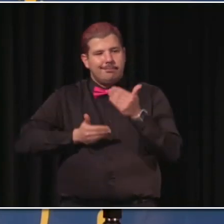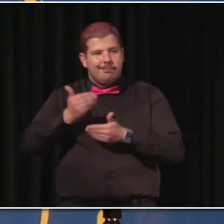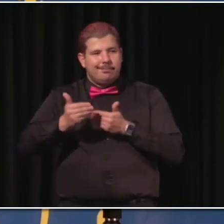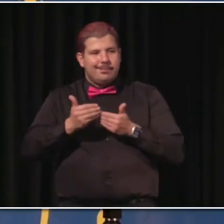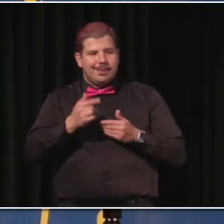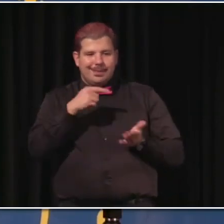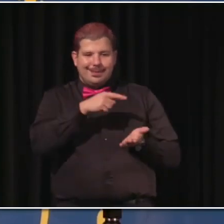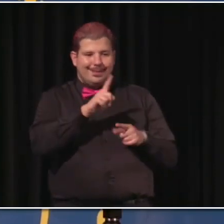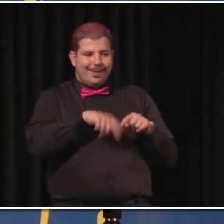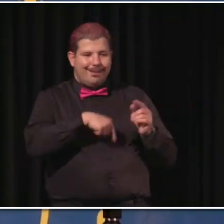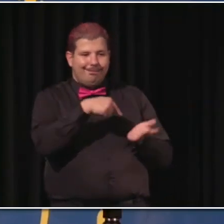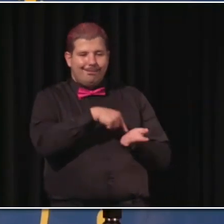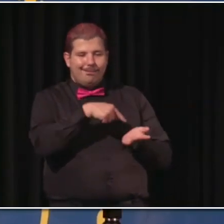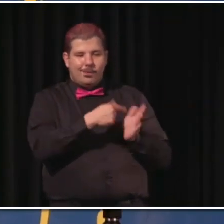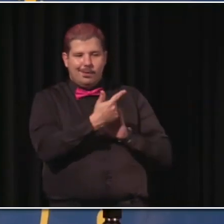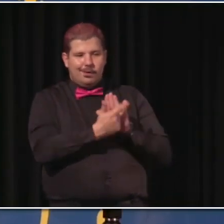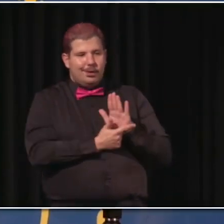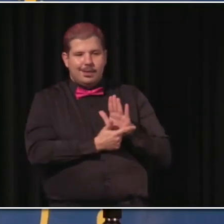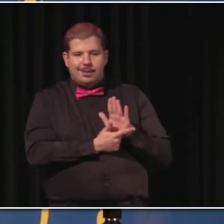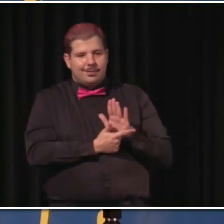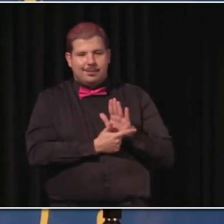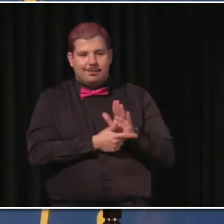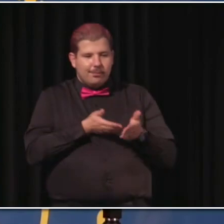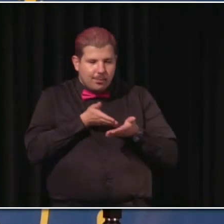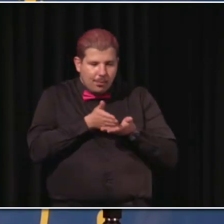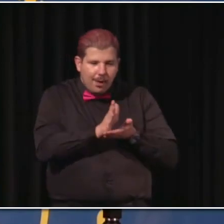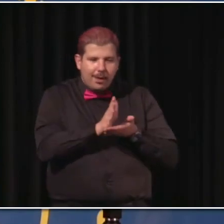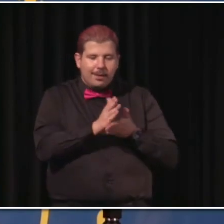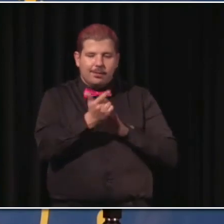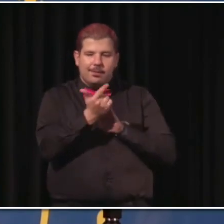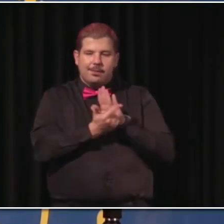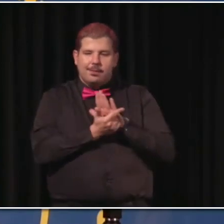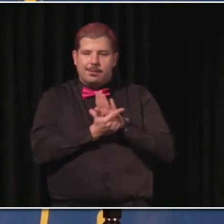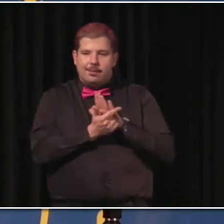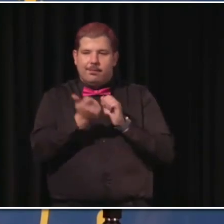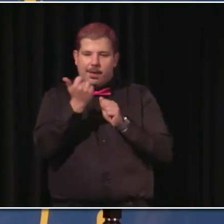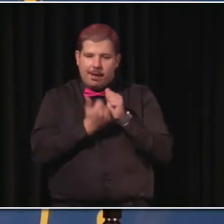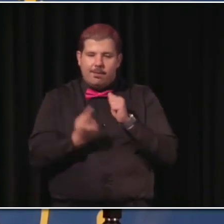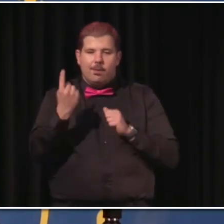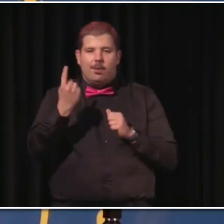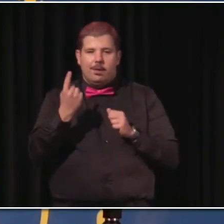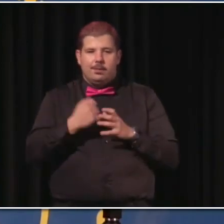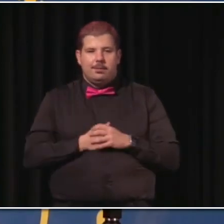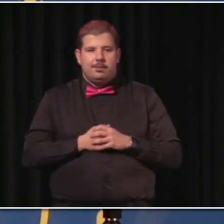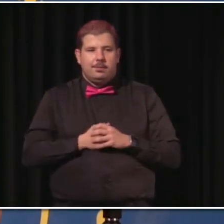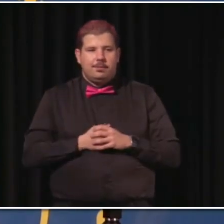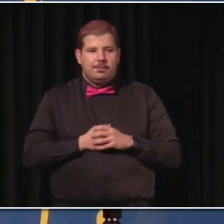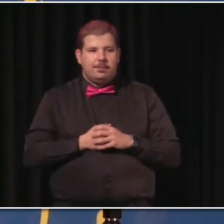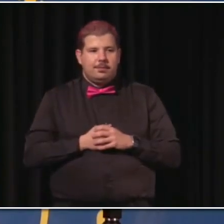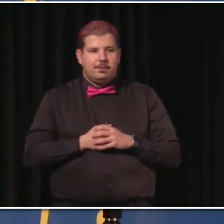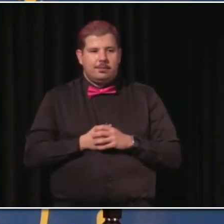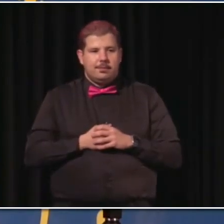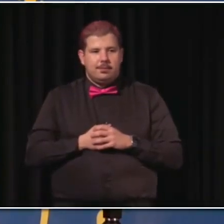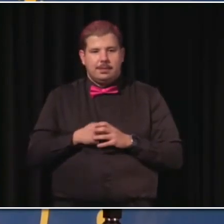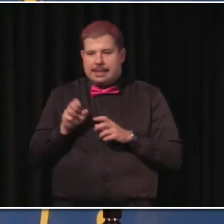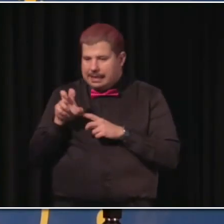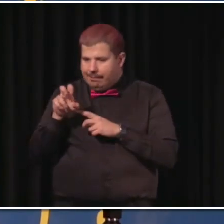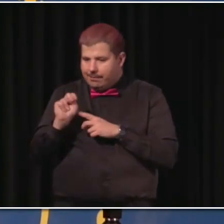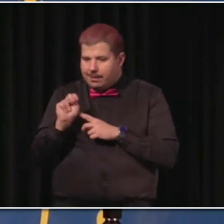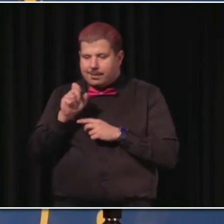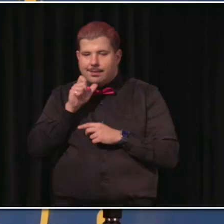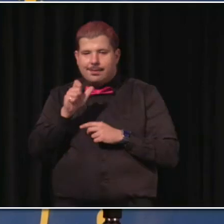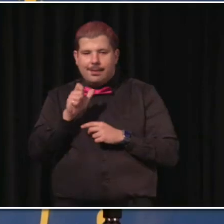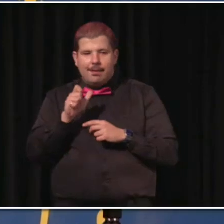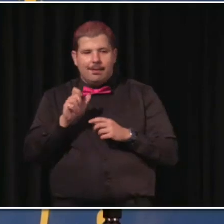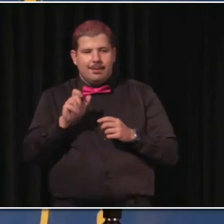an attorney. This right to an attorney for everyone, even non-citizens,